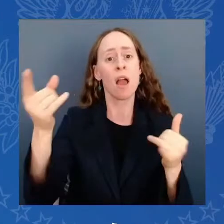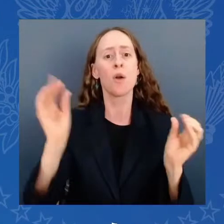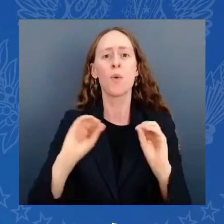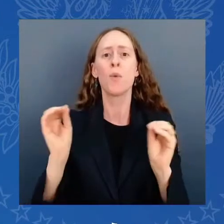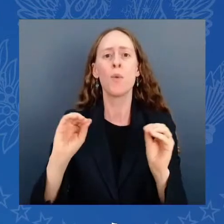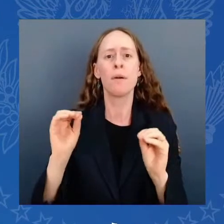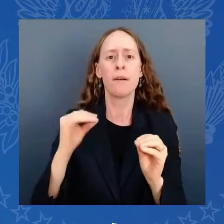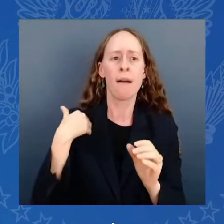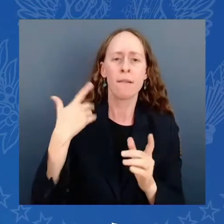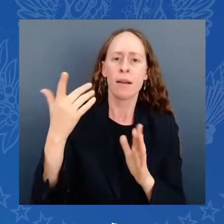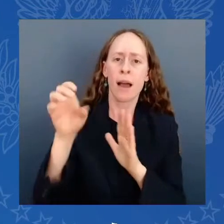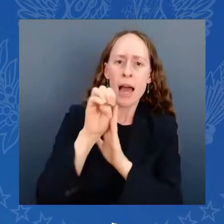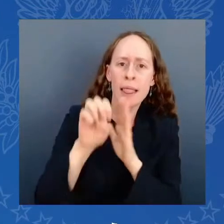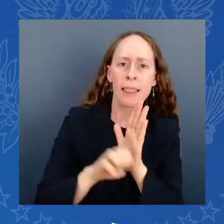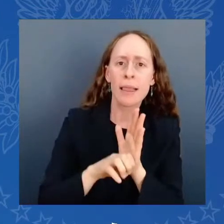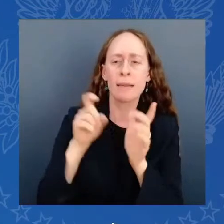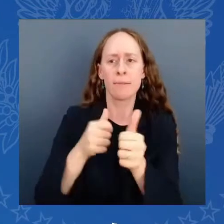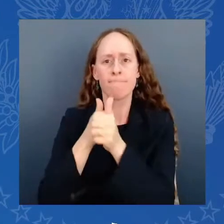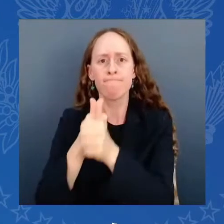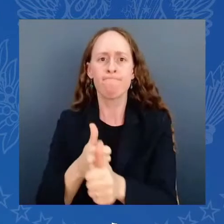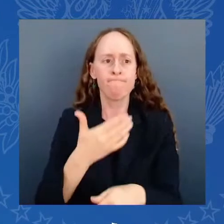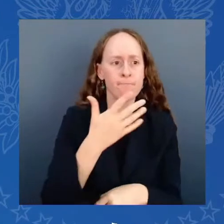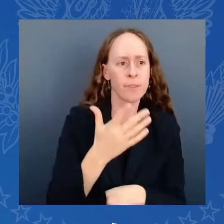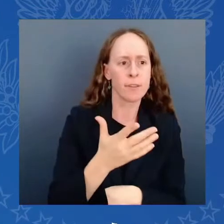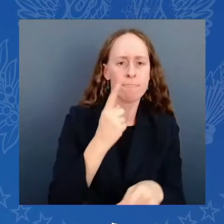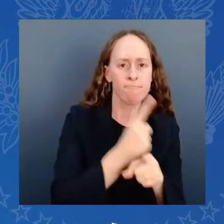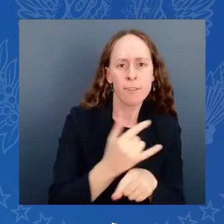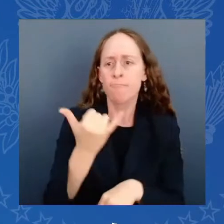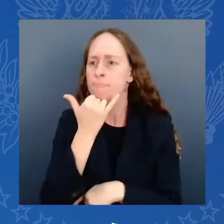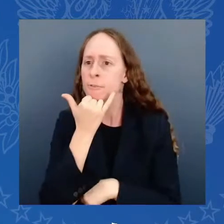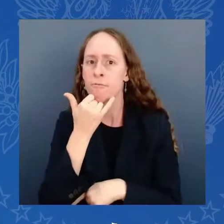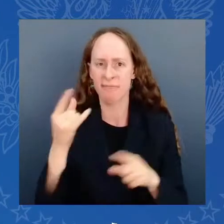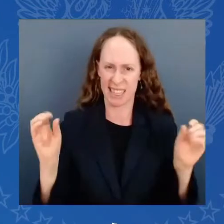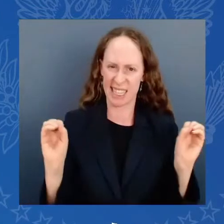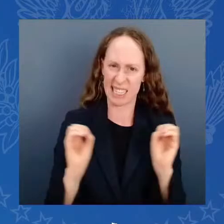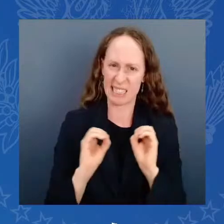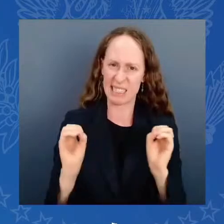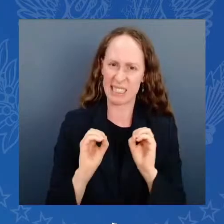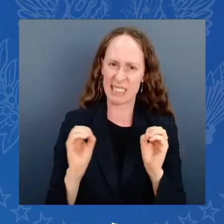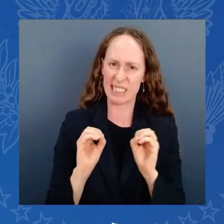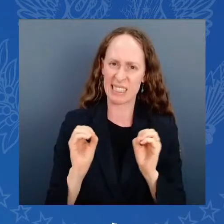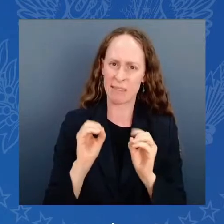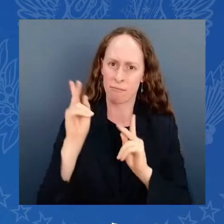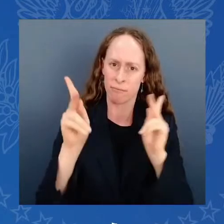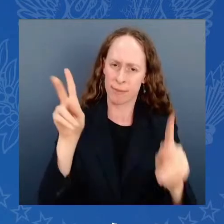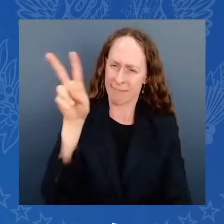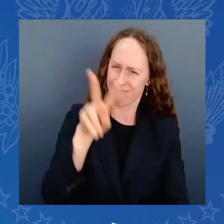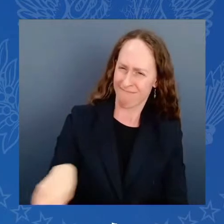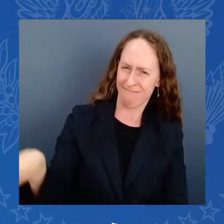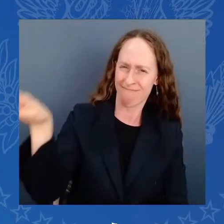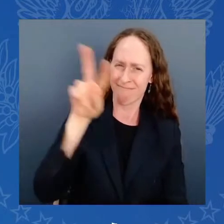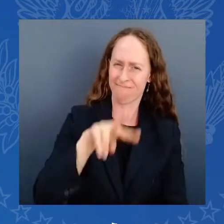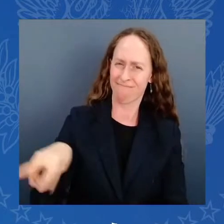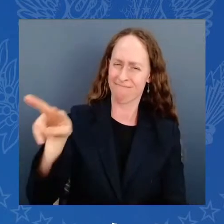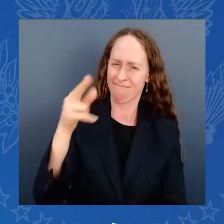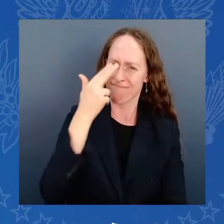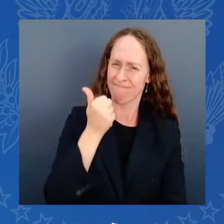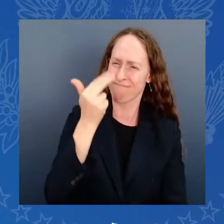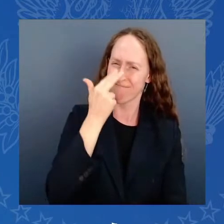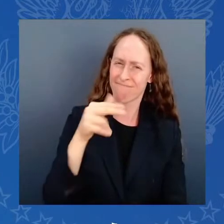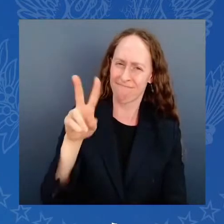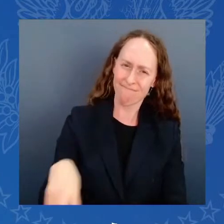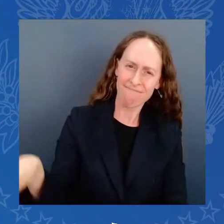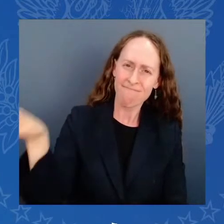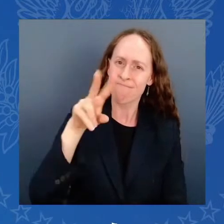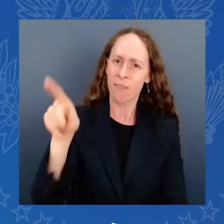justices have caused public opinion to question the court's fairness and independence that are essential to